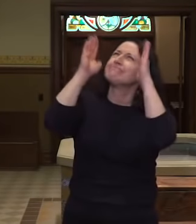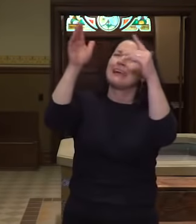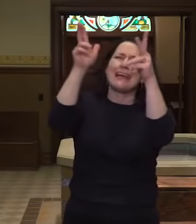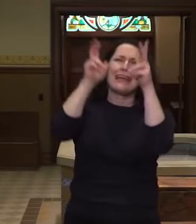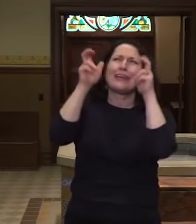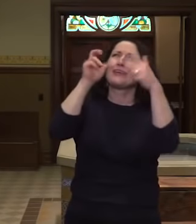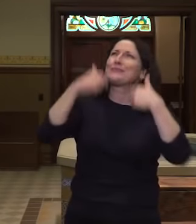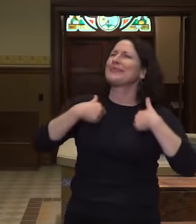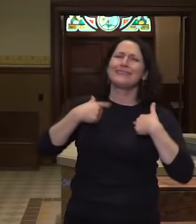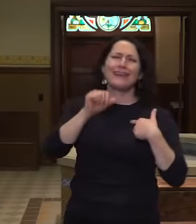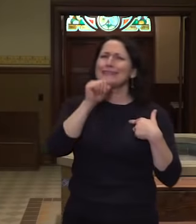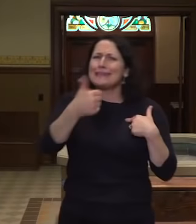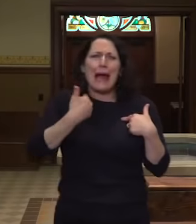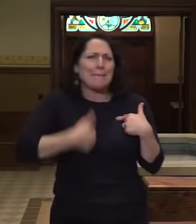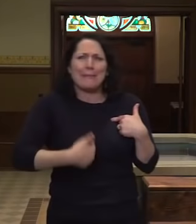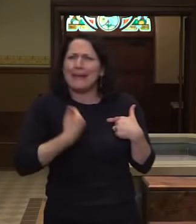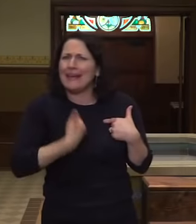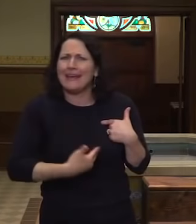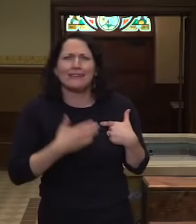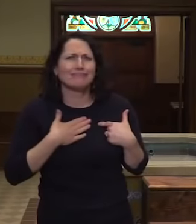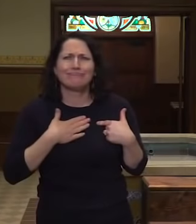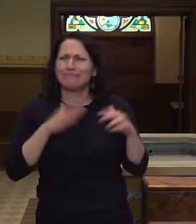it's not my